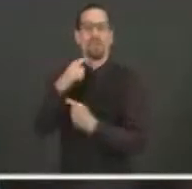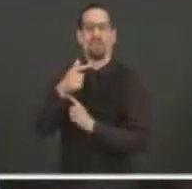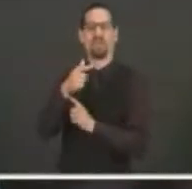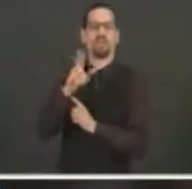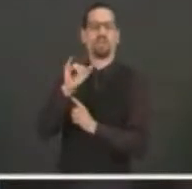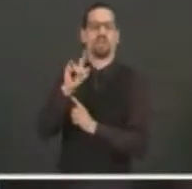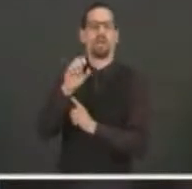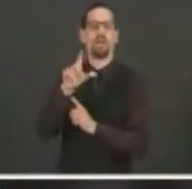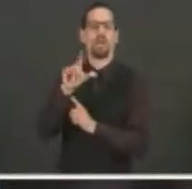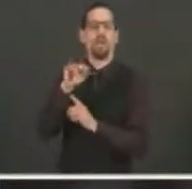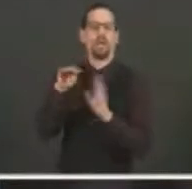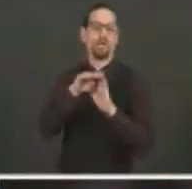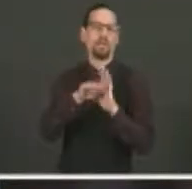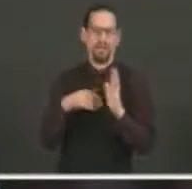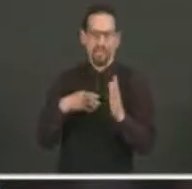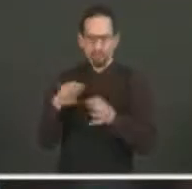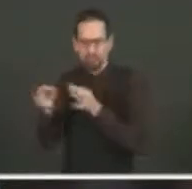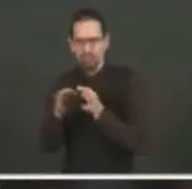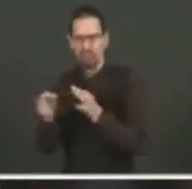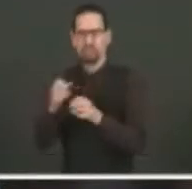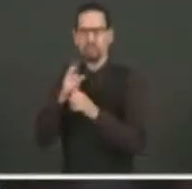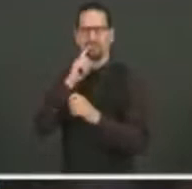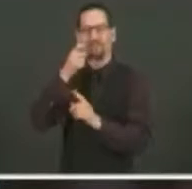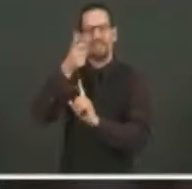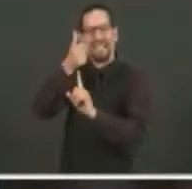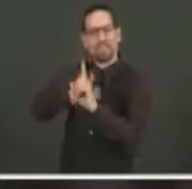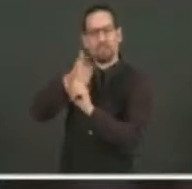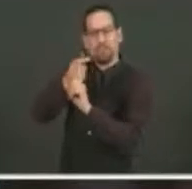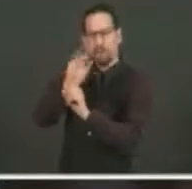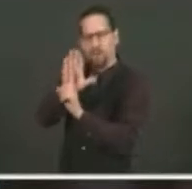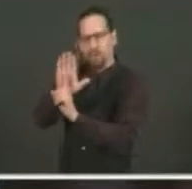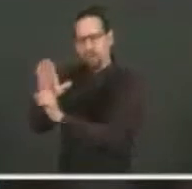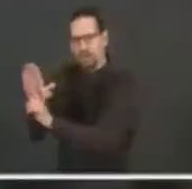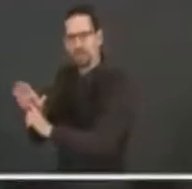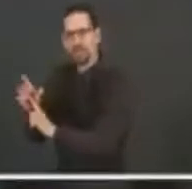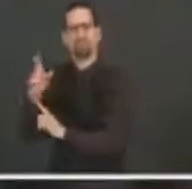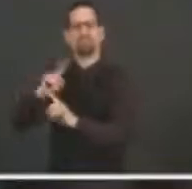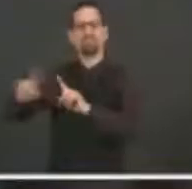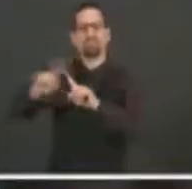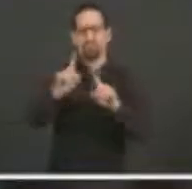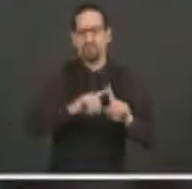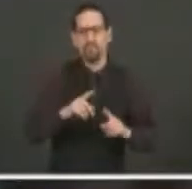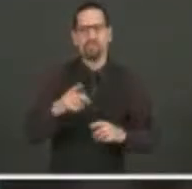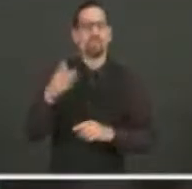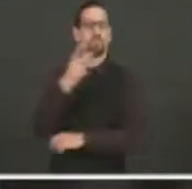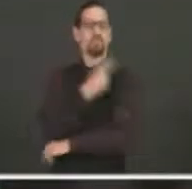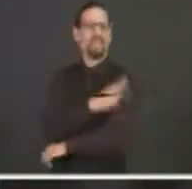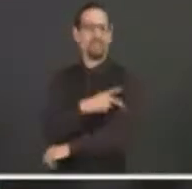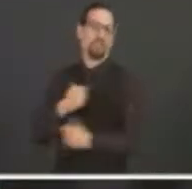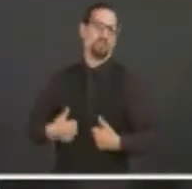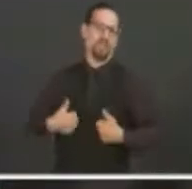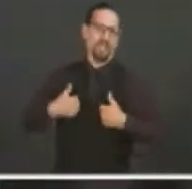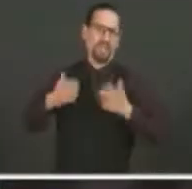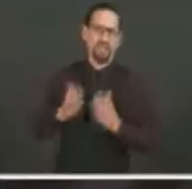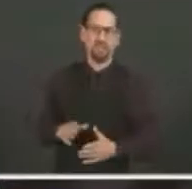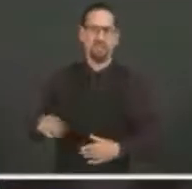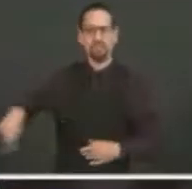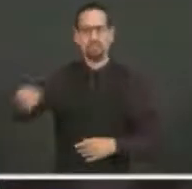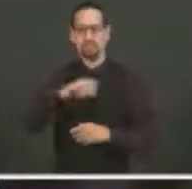an individualized plan for visitation. We'll be working with them over the next